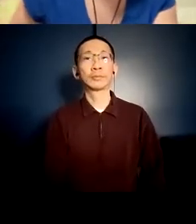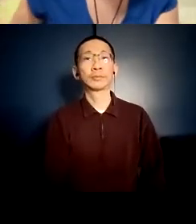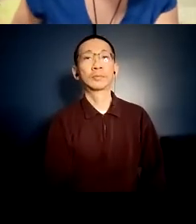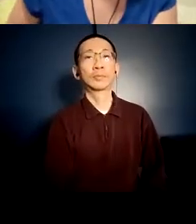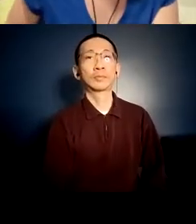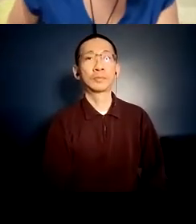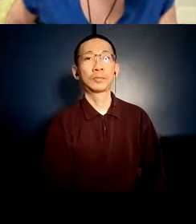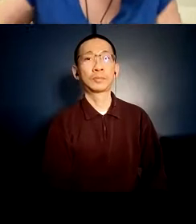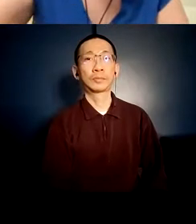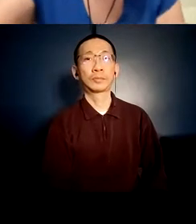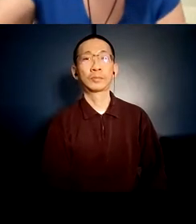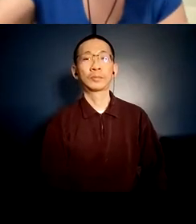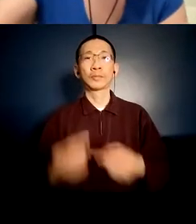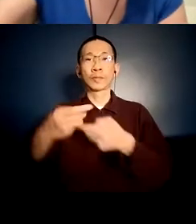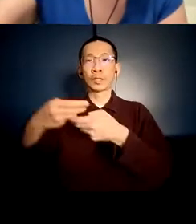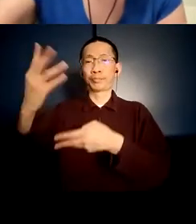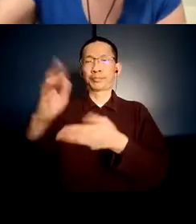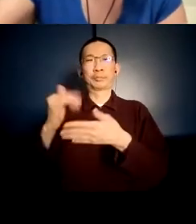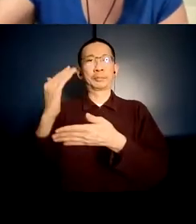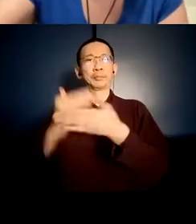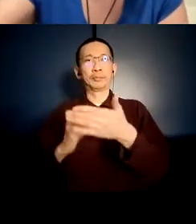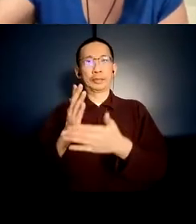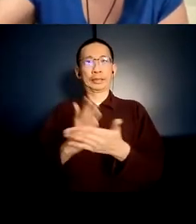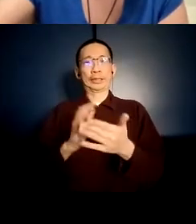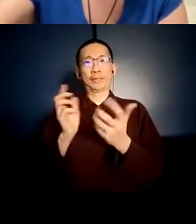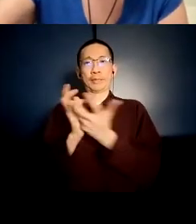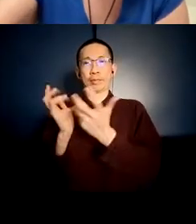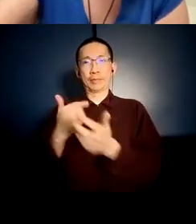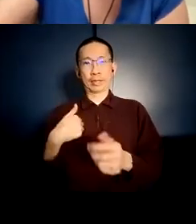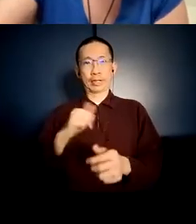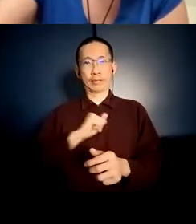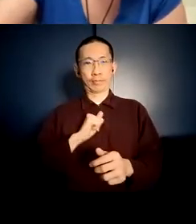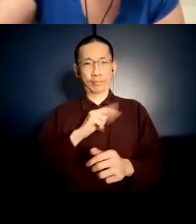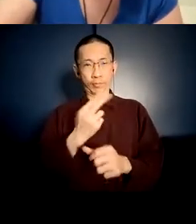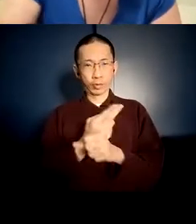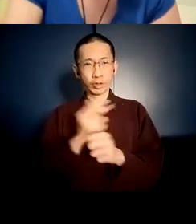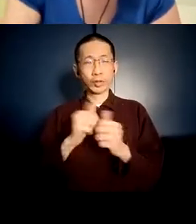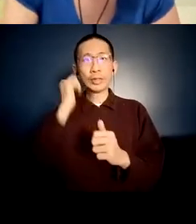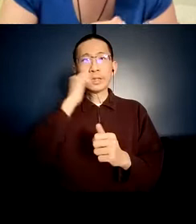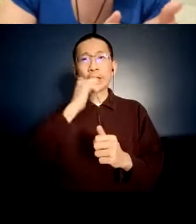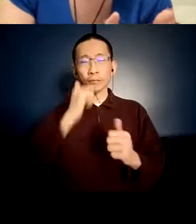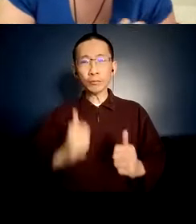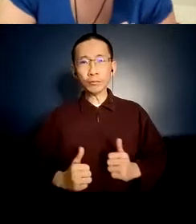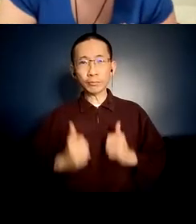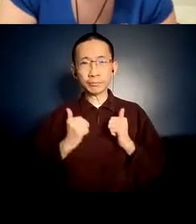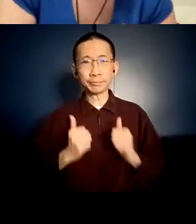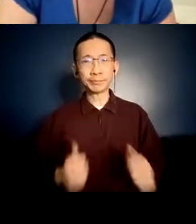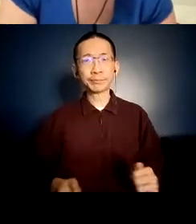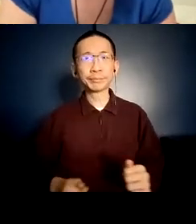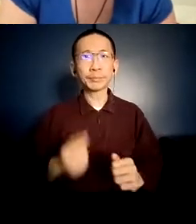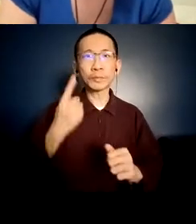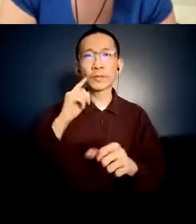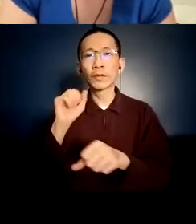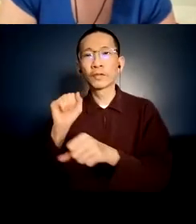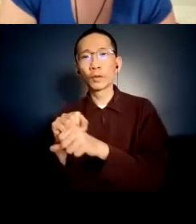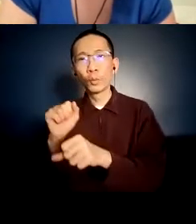And this is just a list of some accommodations that I use in my everyday life for